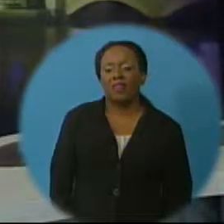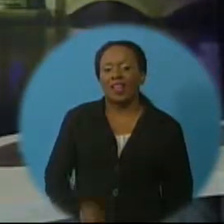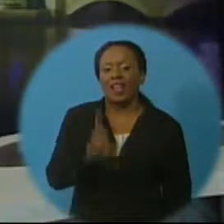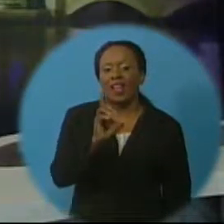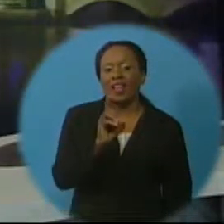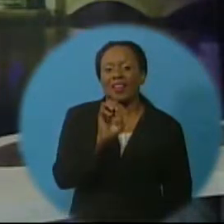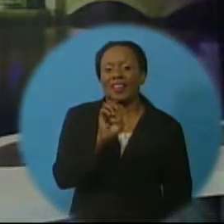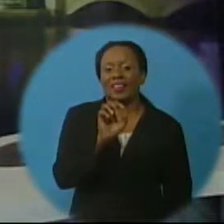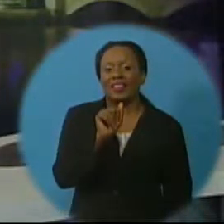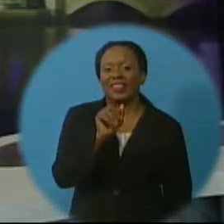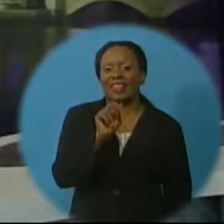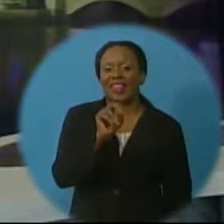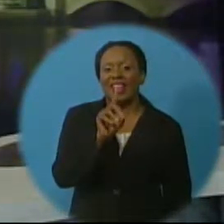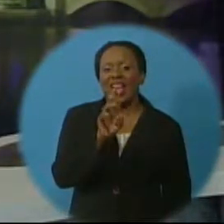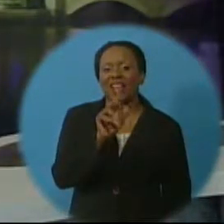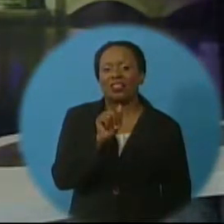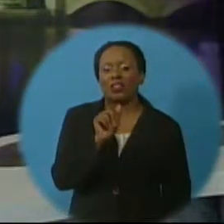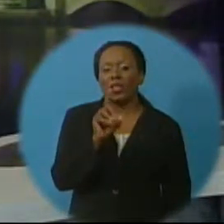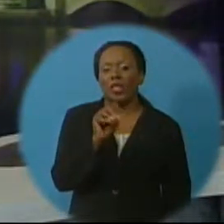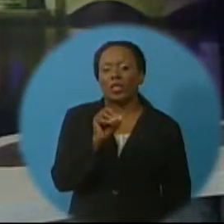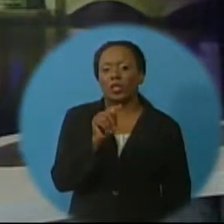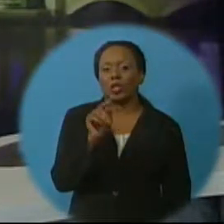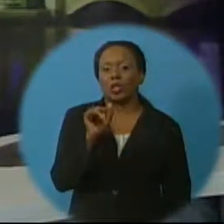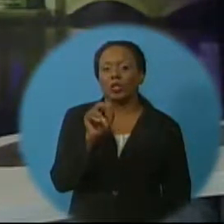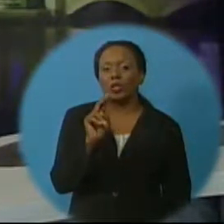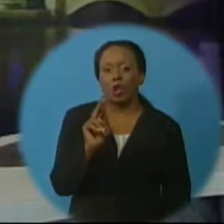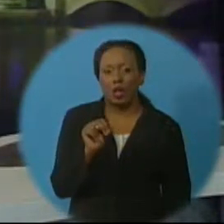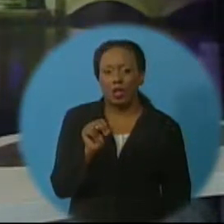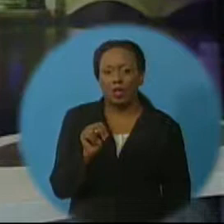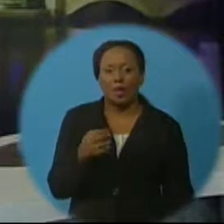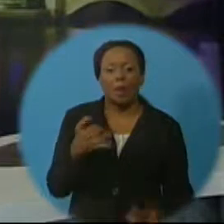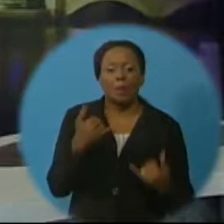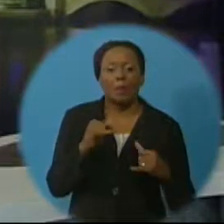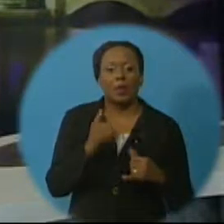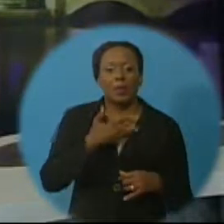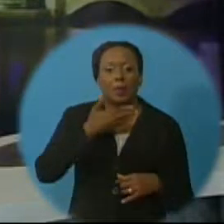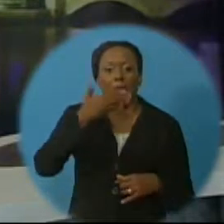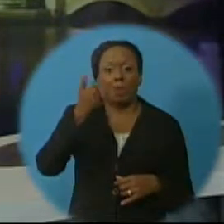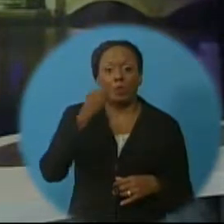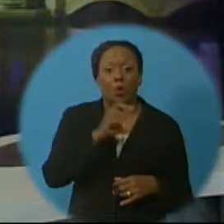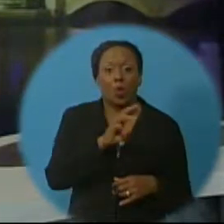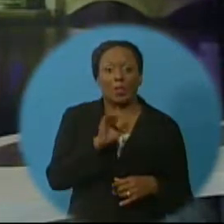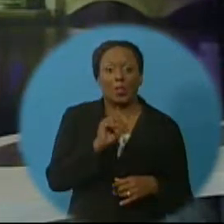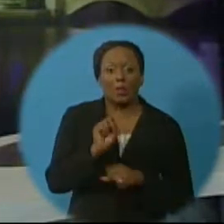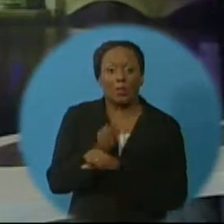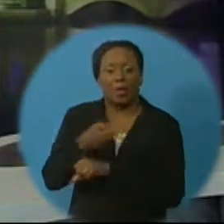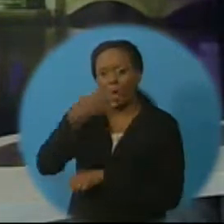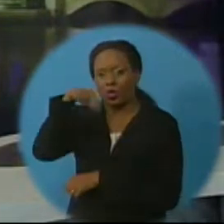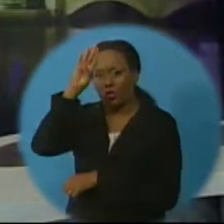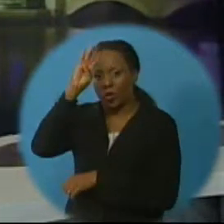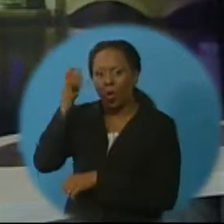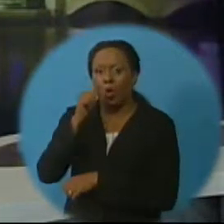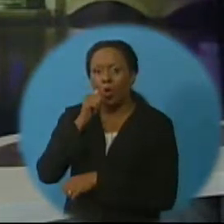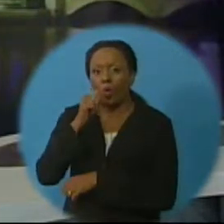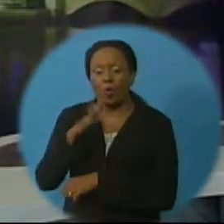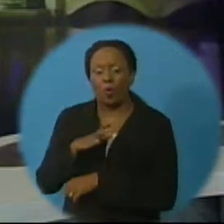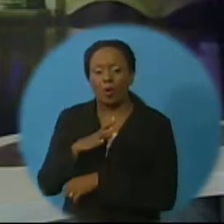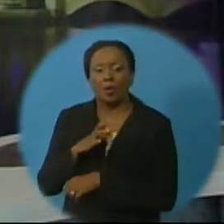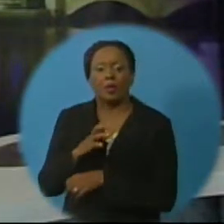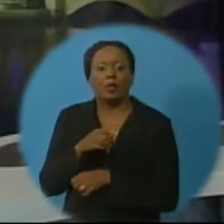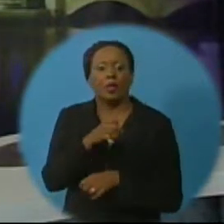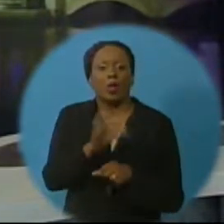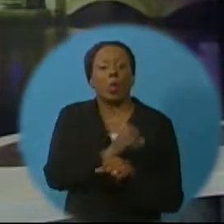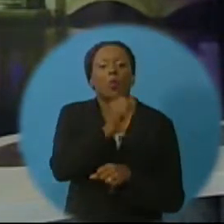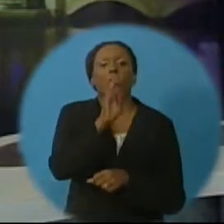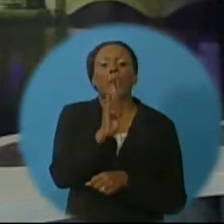DeAndre Doughton slammed 78 from 48 balls as West Indies women defeated Australia's women by 16 runs today in their